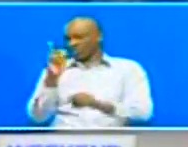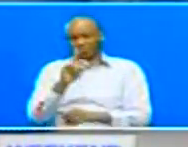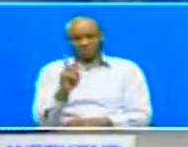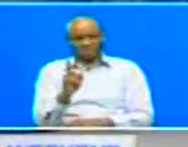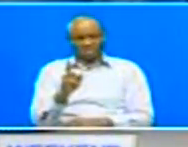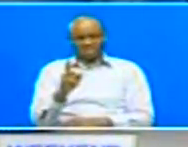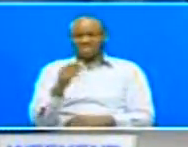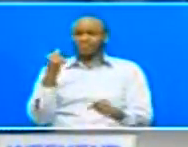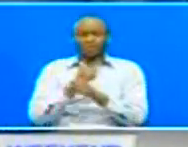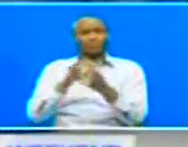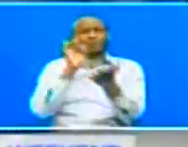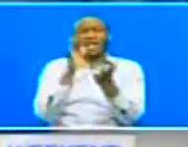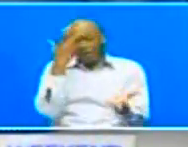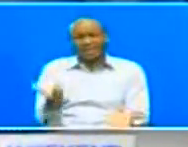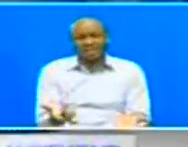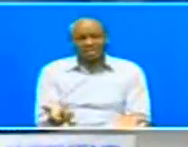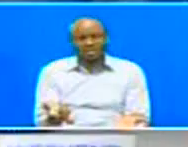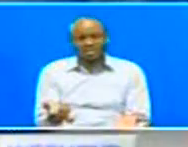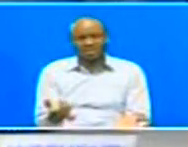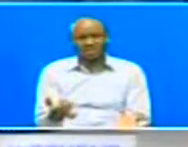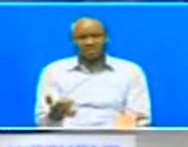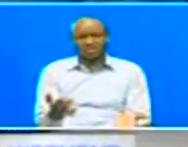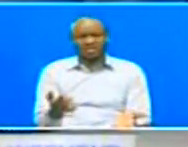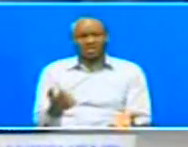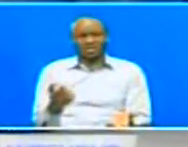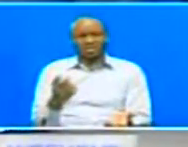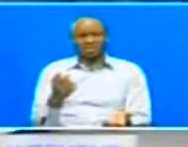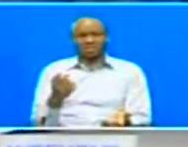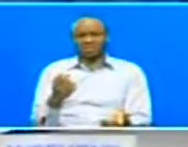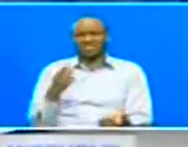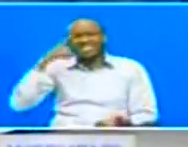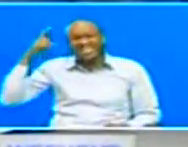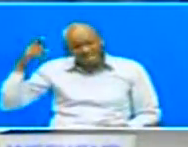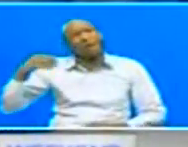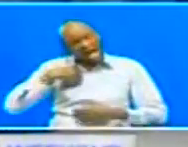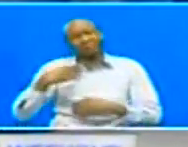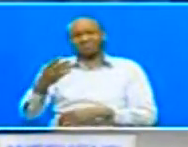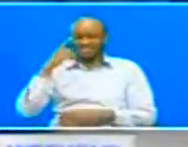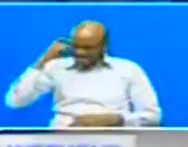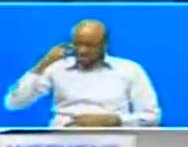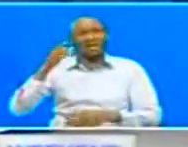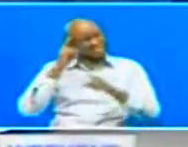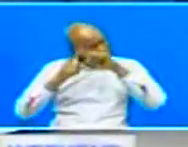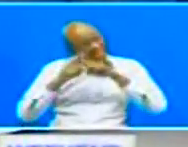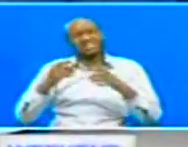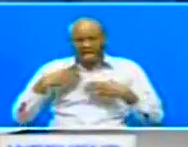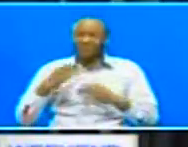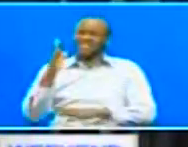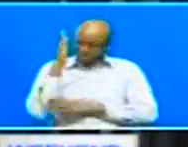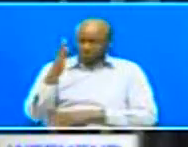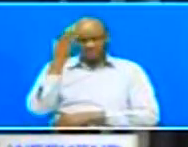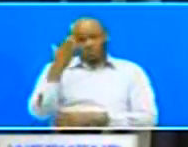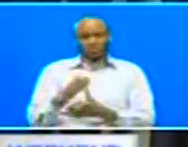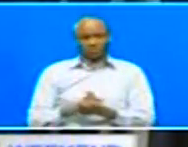No. You can't fire him. What about the dreamy eyes and the experience in security